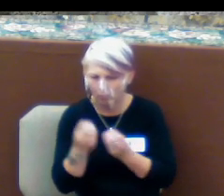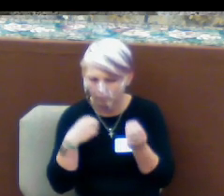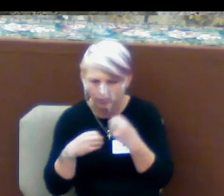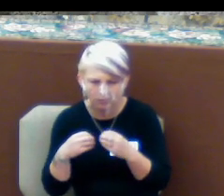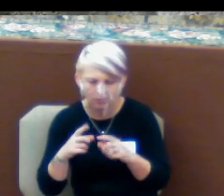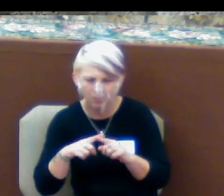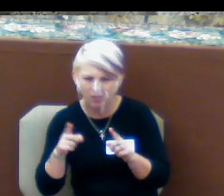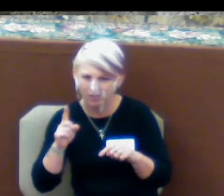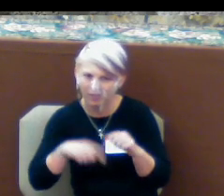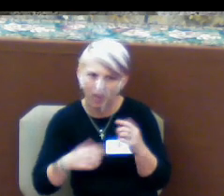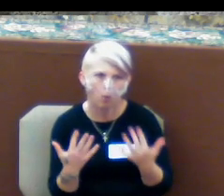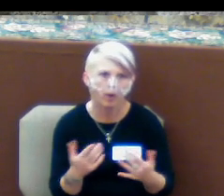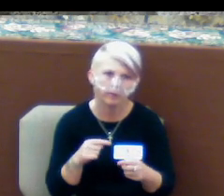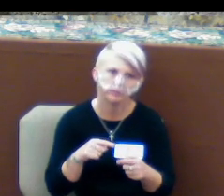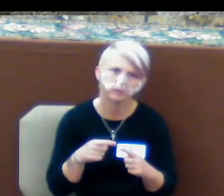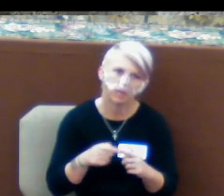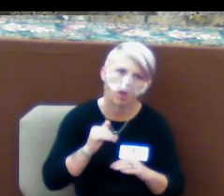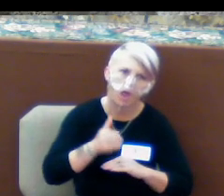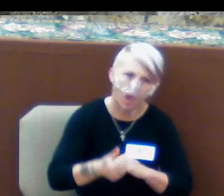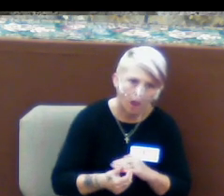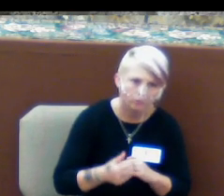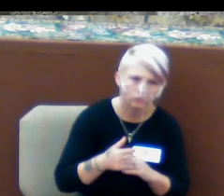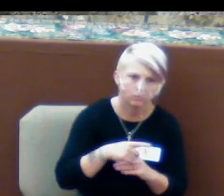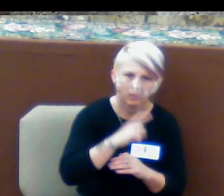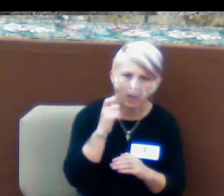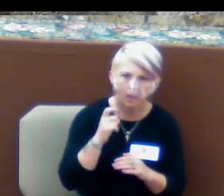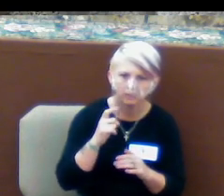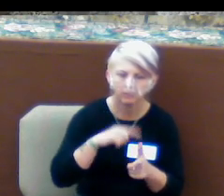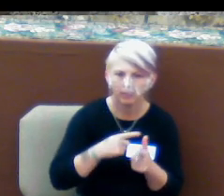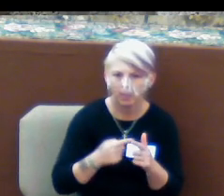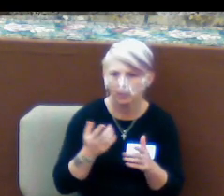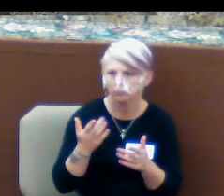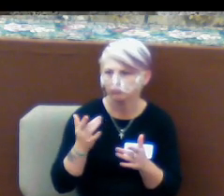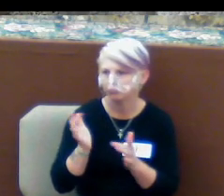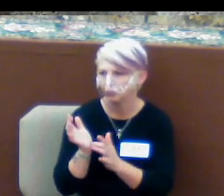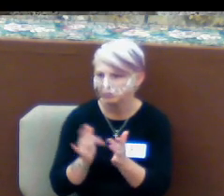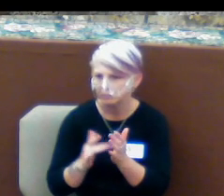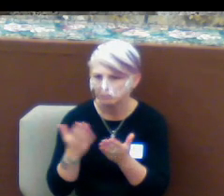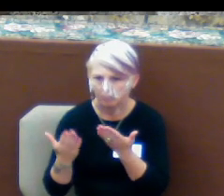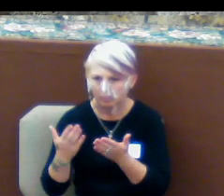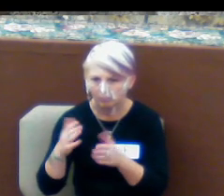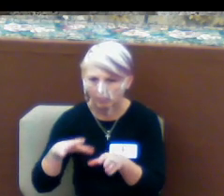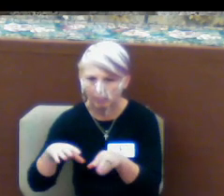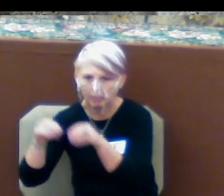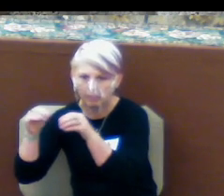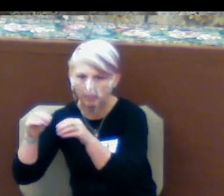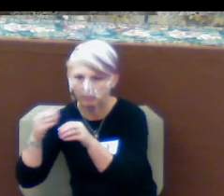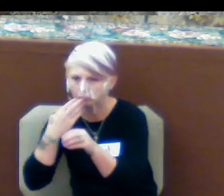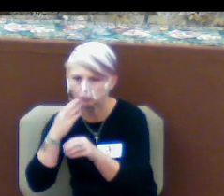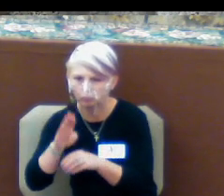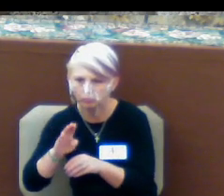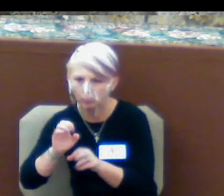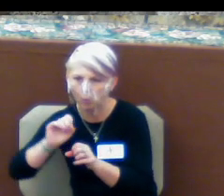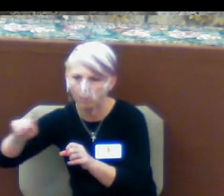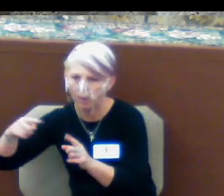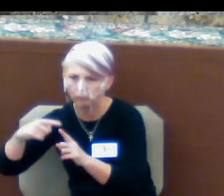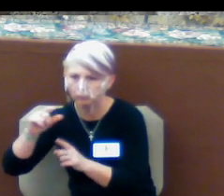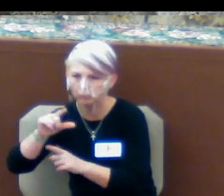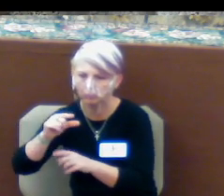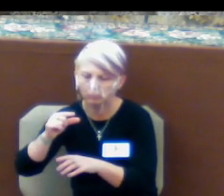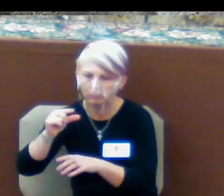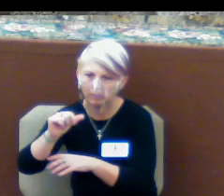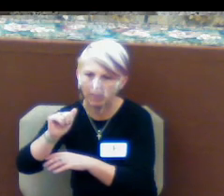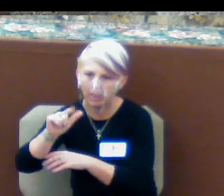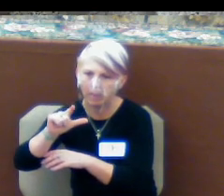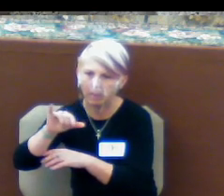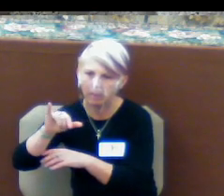he couldn't wait until after Passover because then Jesus would probably leave Jerusalem and go back to Galilee